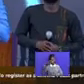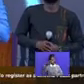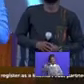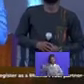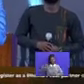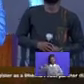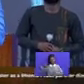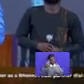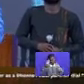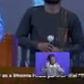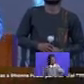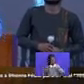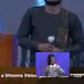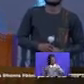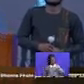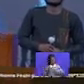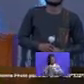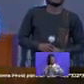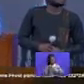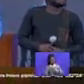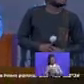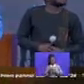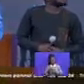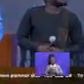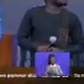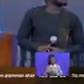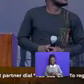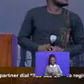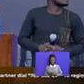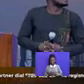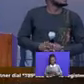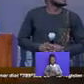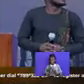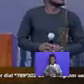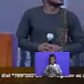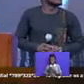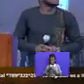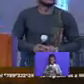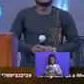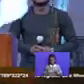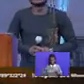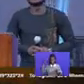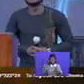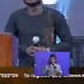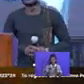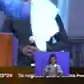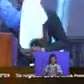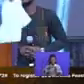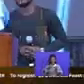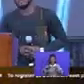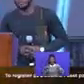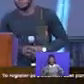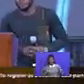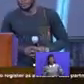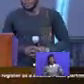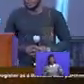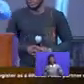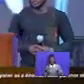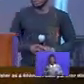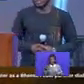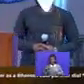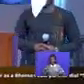places in this nation there will be nowhere starting from the airport to the market there will be